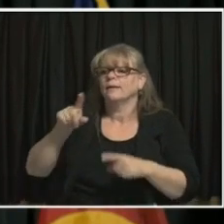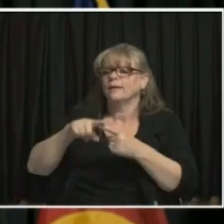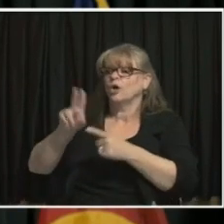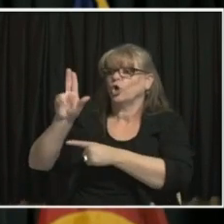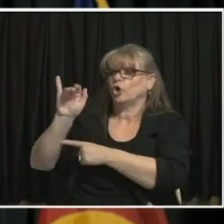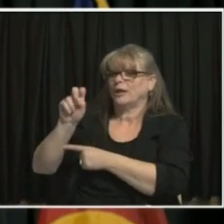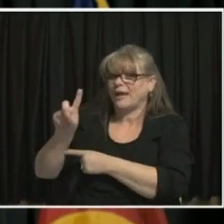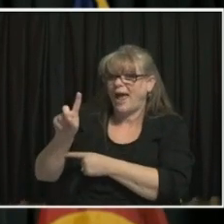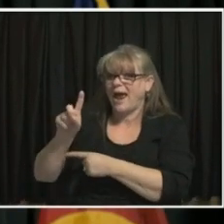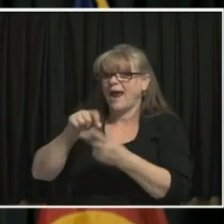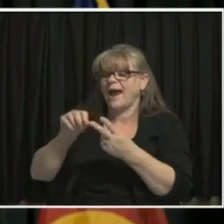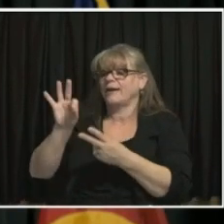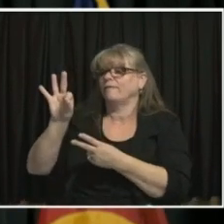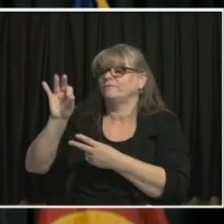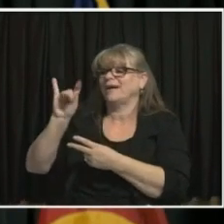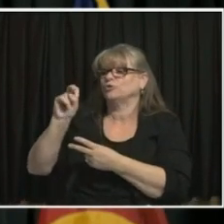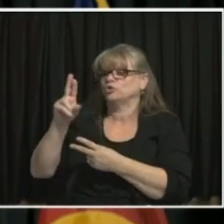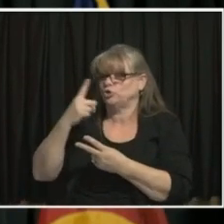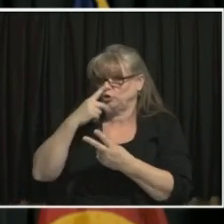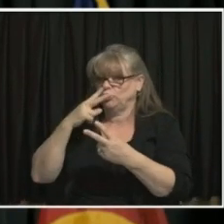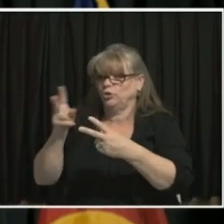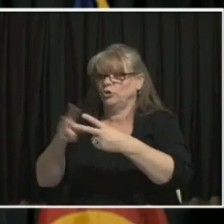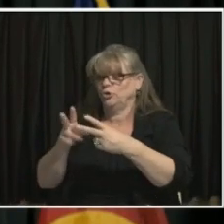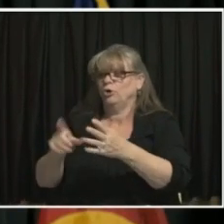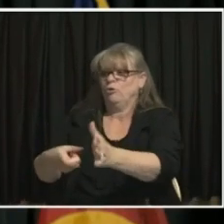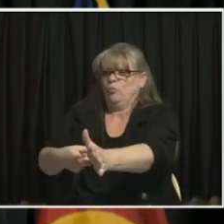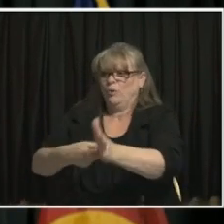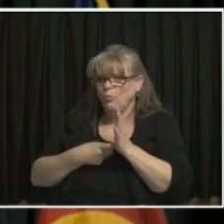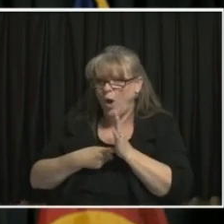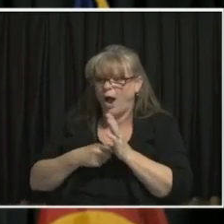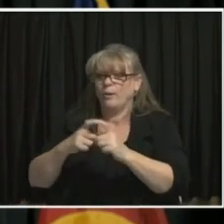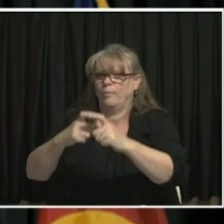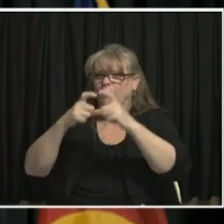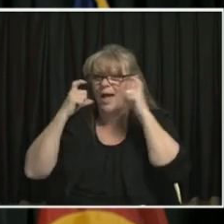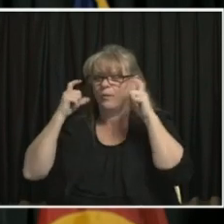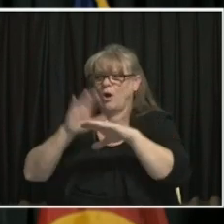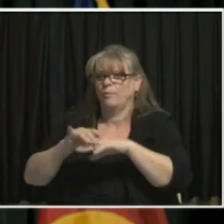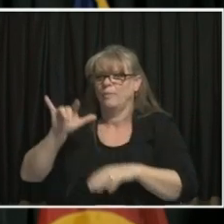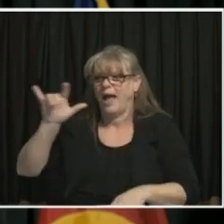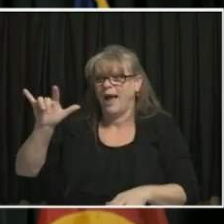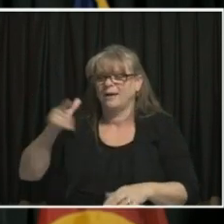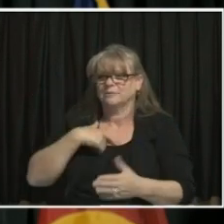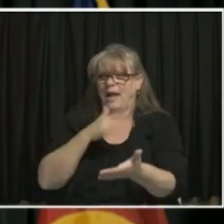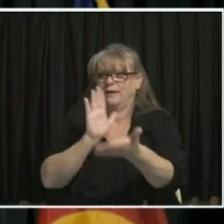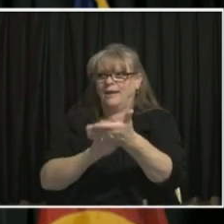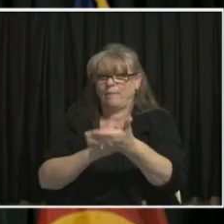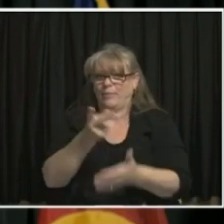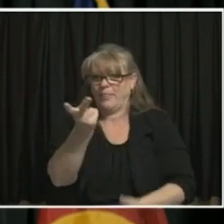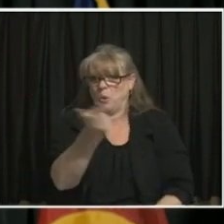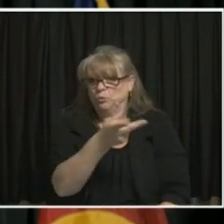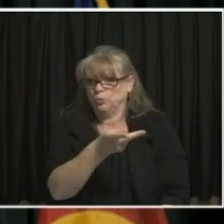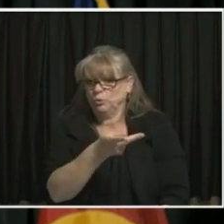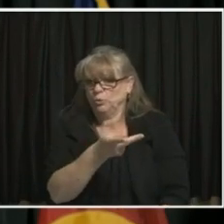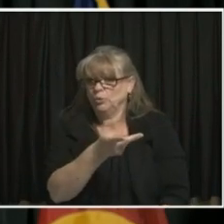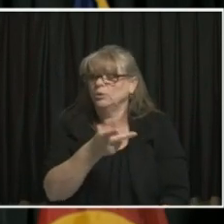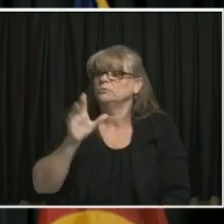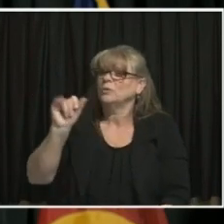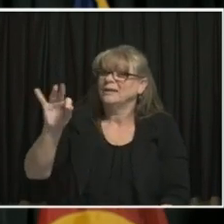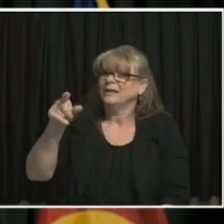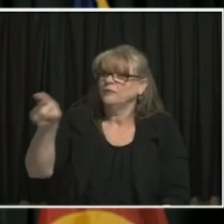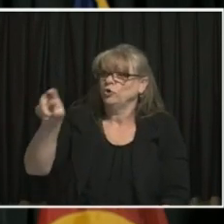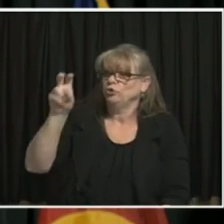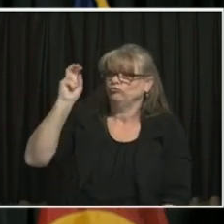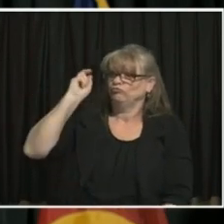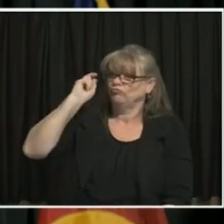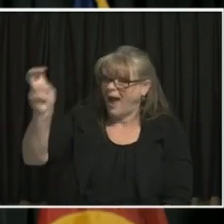many others require masks on aircrafts. That's a good step. Let's wear masks if you have to travel. It's